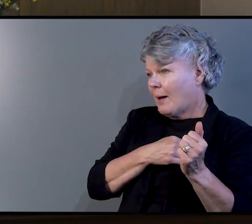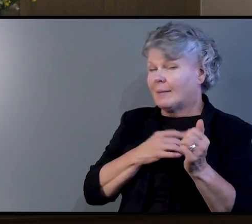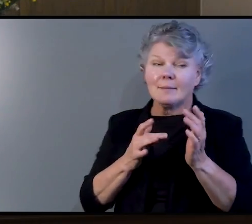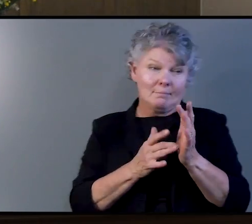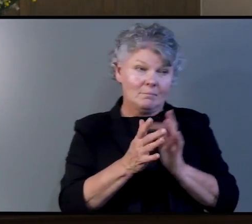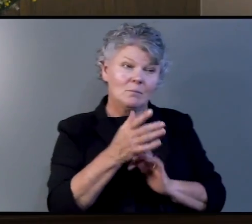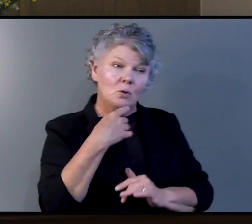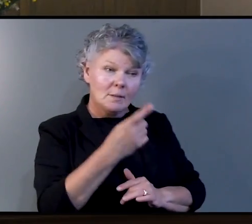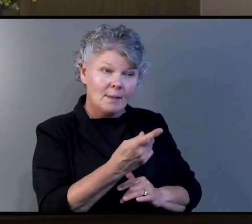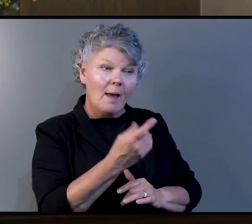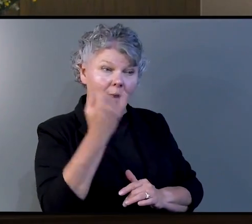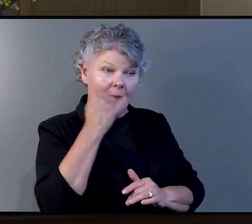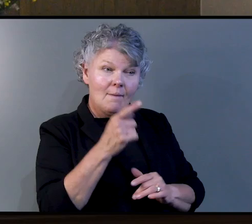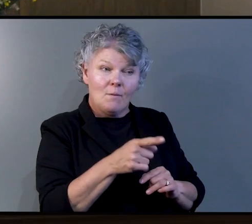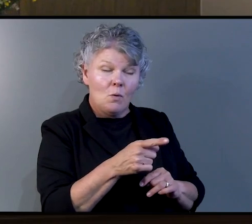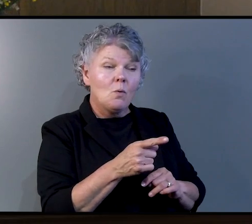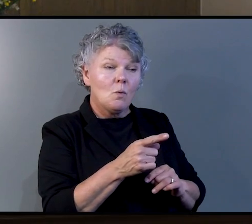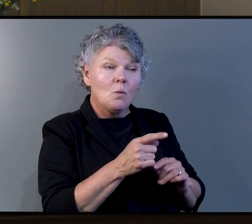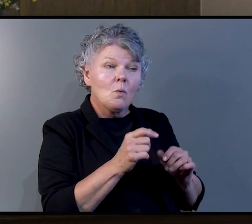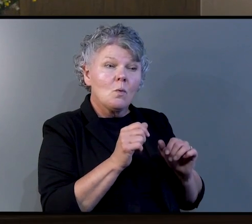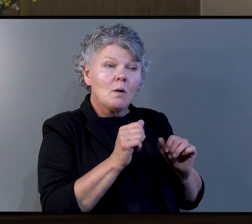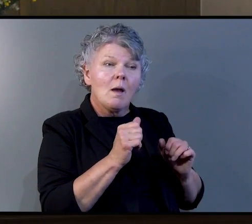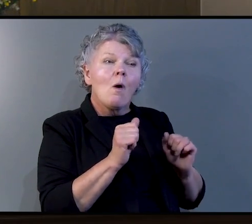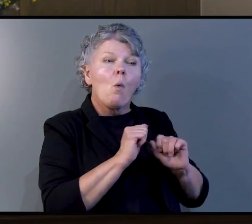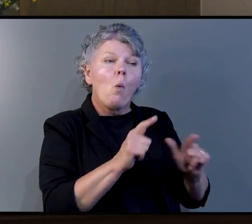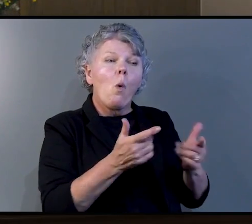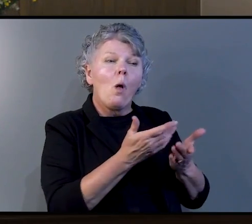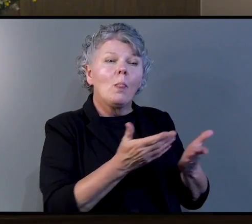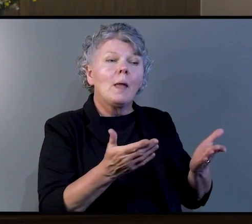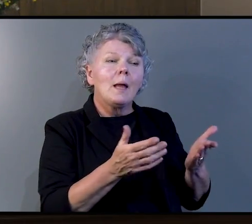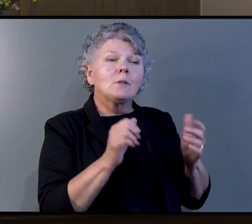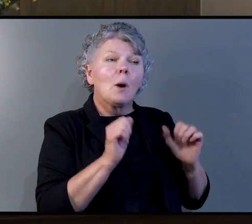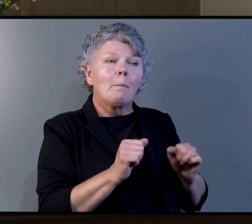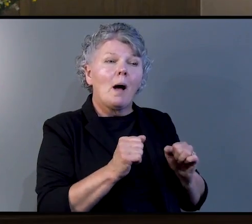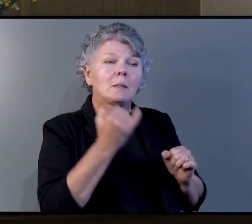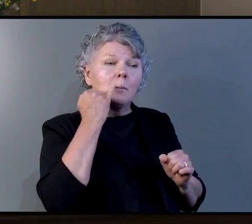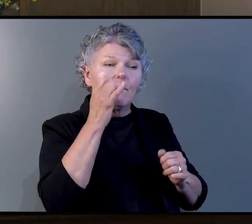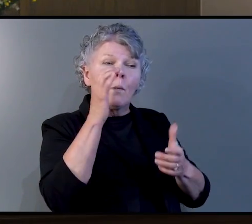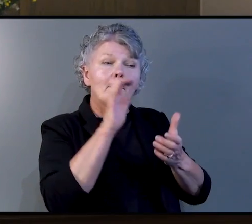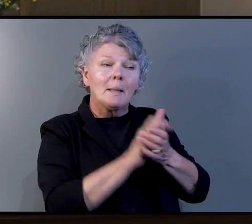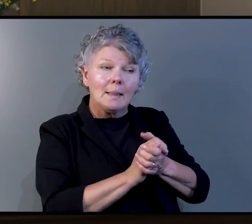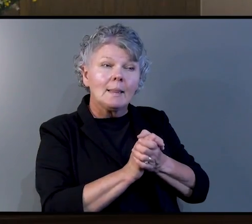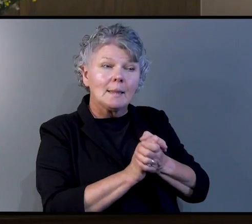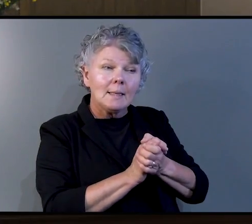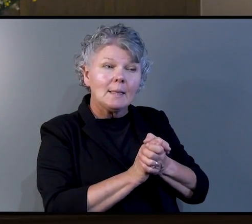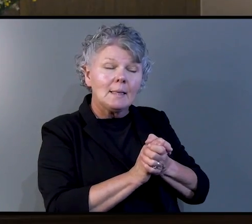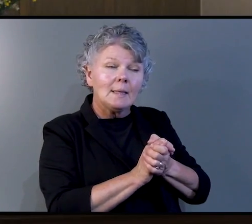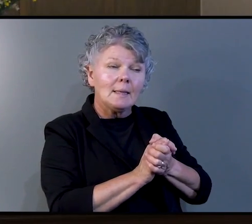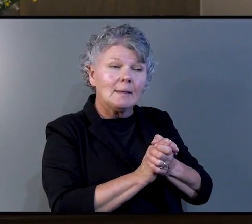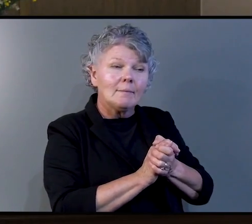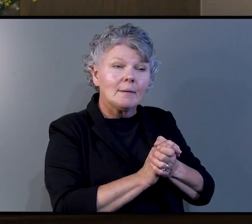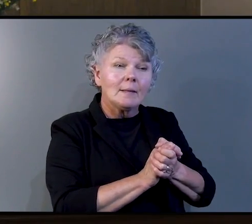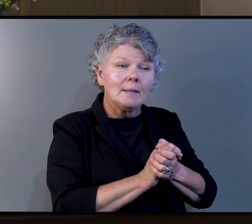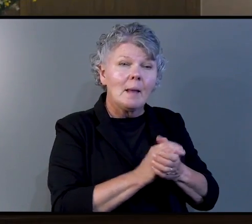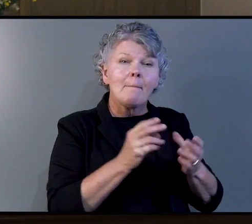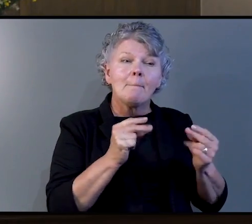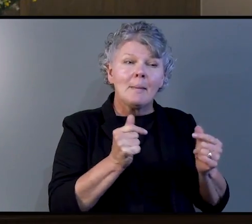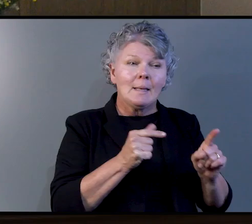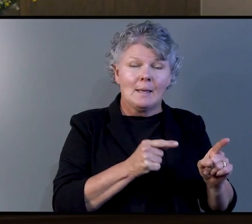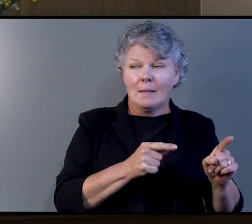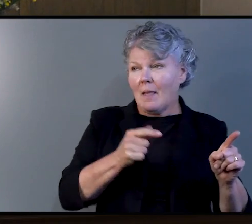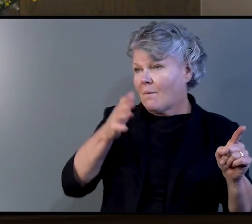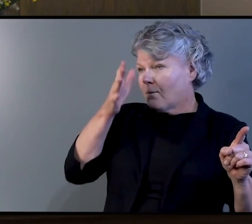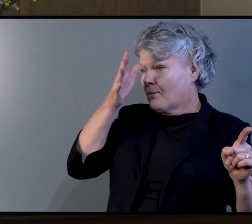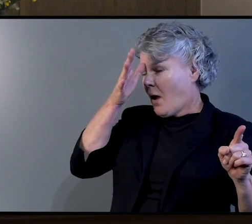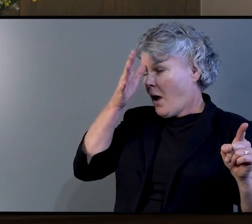Jesus said to him, if you can, all things are possible for you who believes." Immediately the father of the child